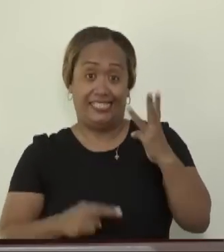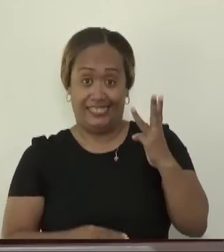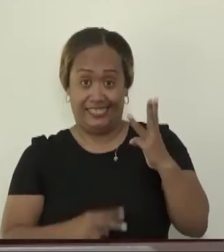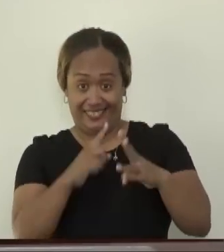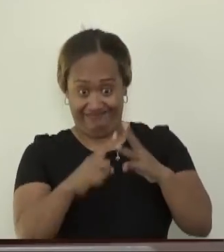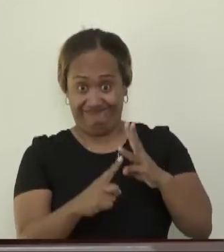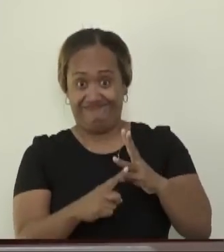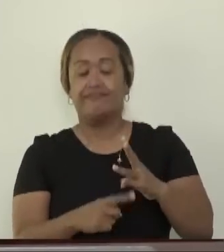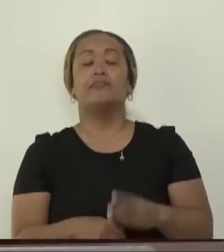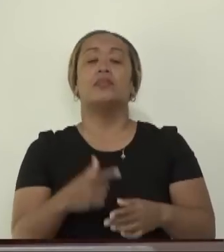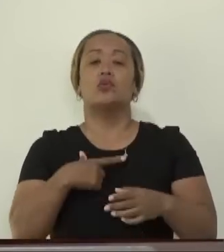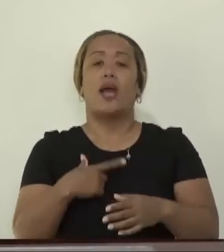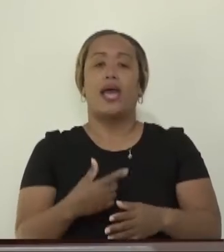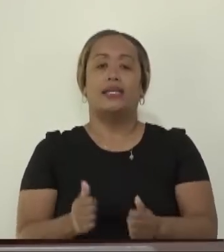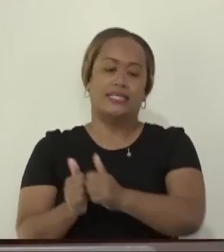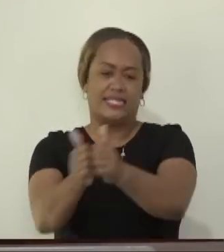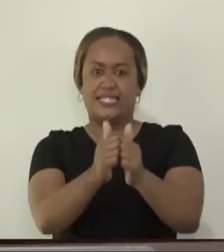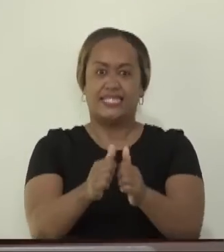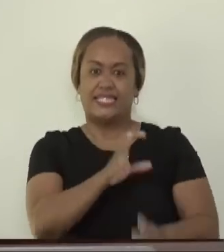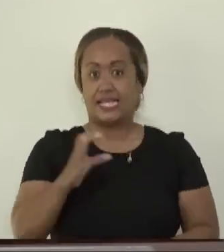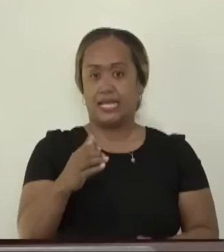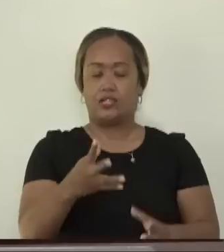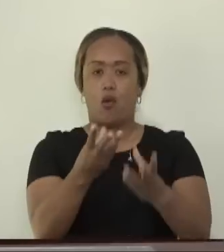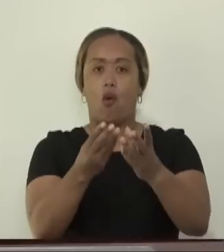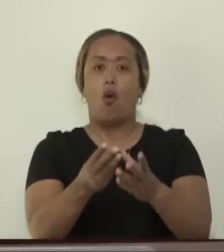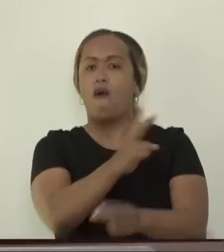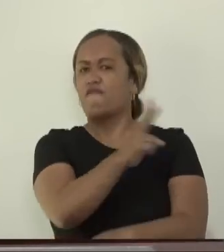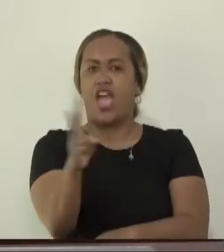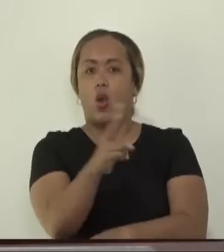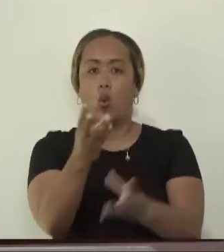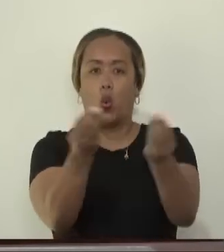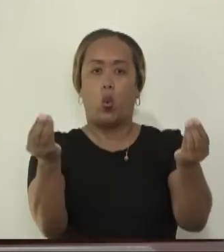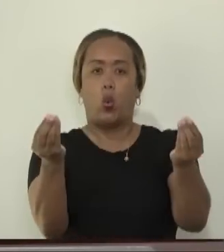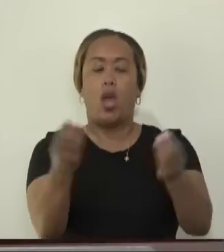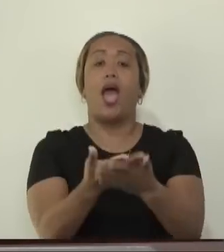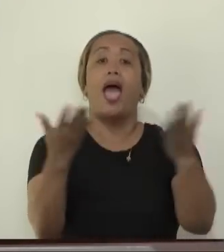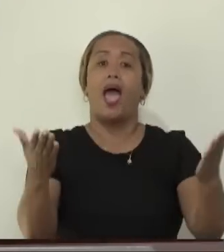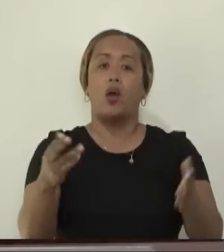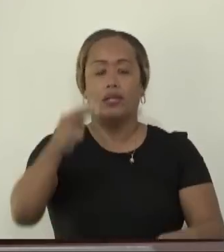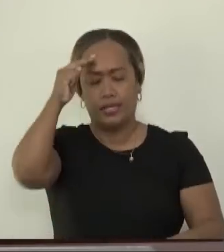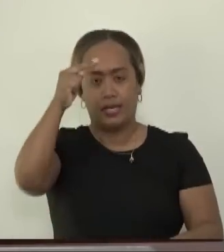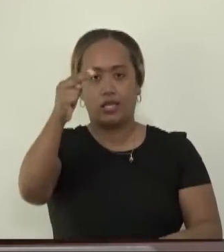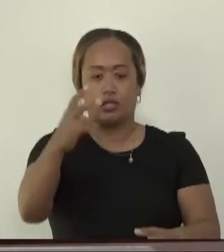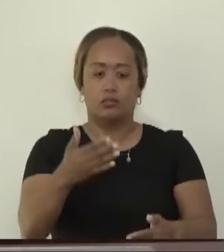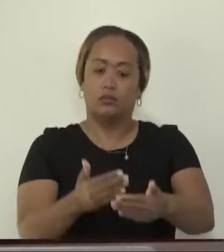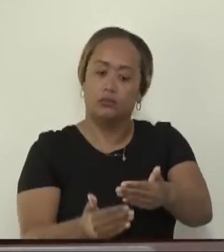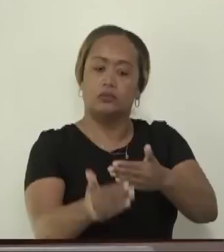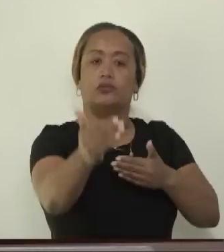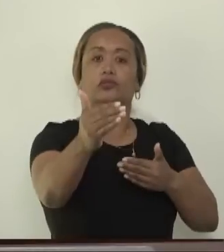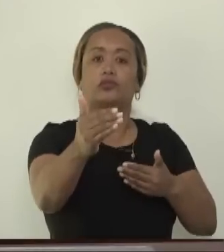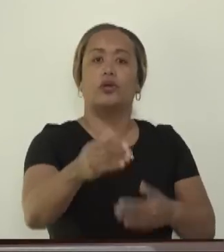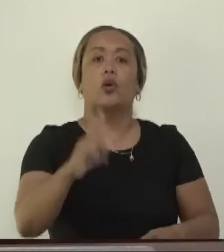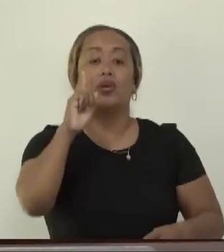My fellow citizens, these values will take our nation a long way into the future, where we seek